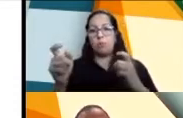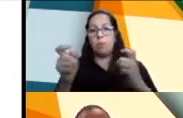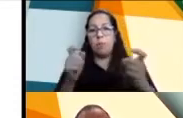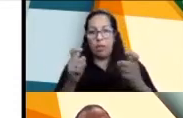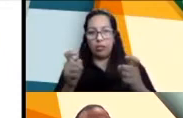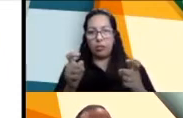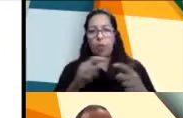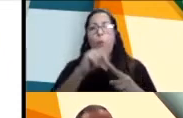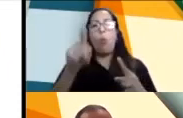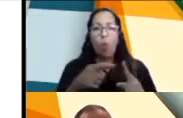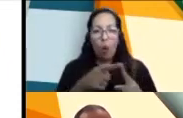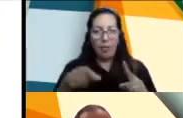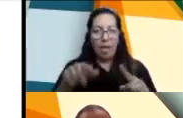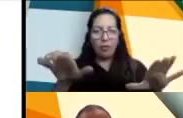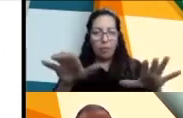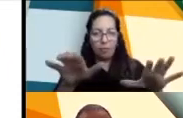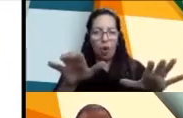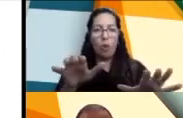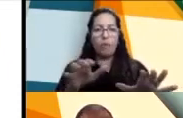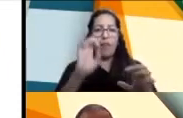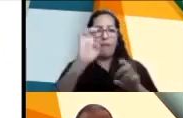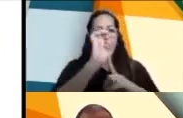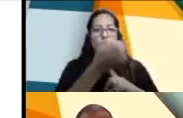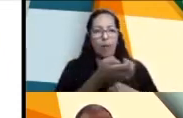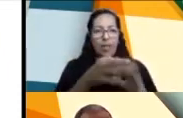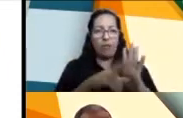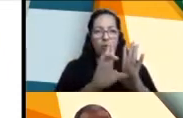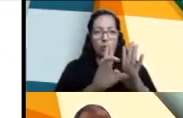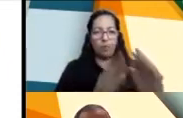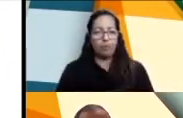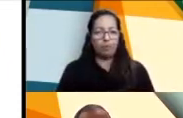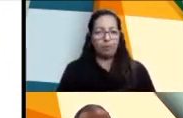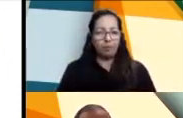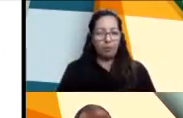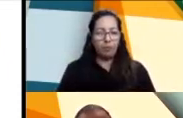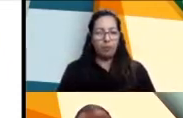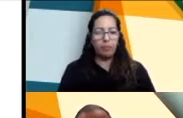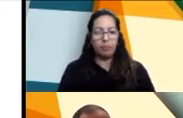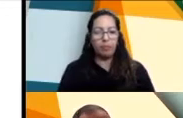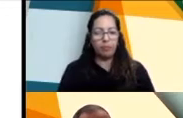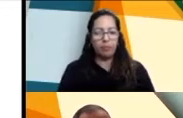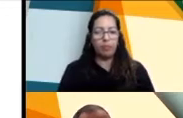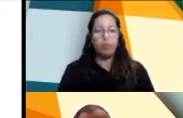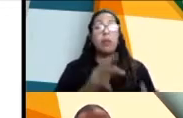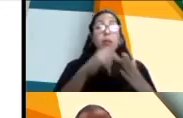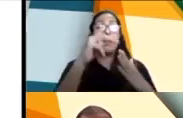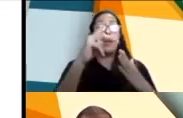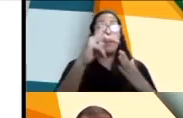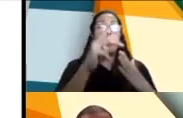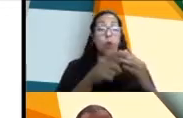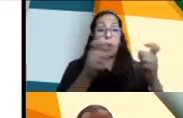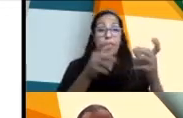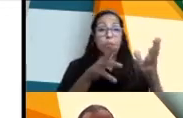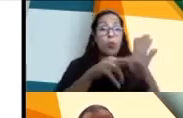have to perform the environmental review. Other than that situation, the program managers are going to be